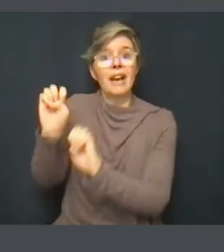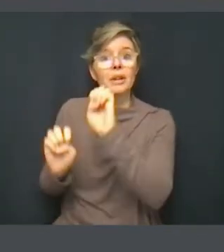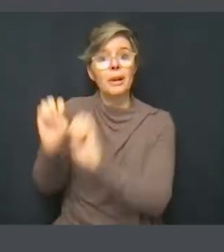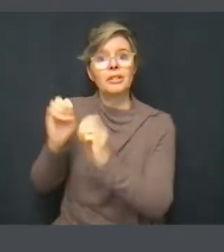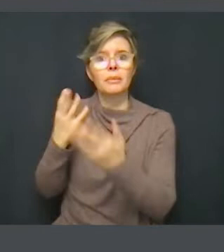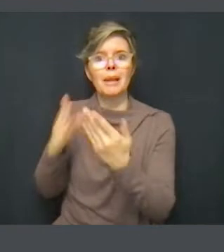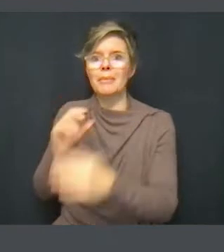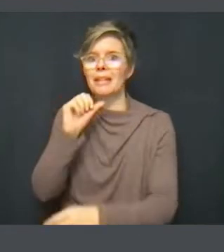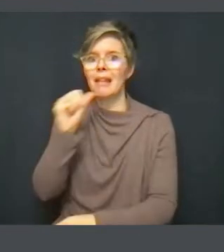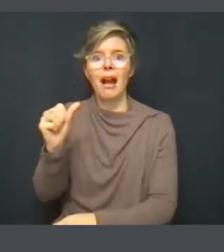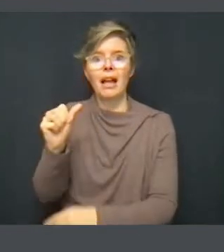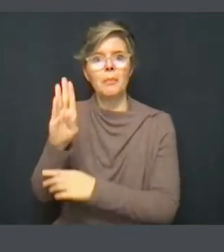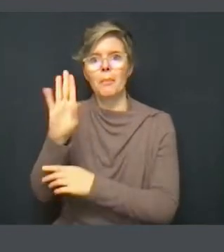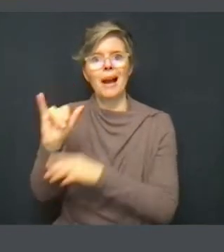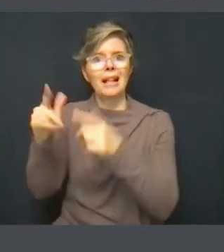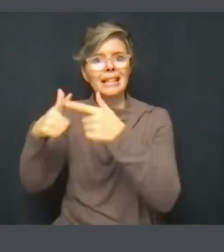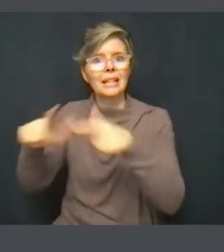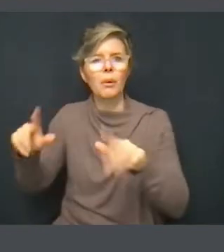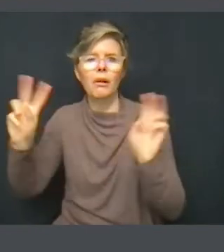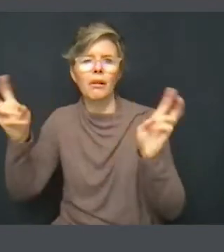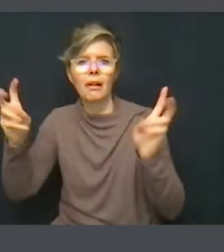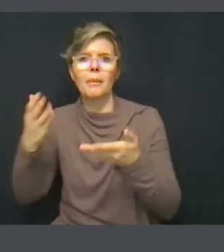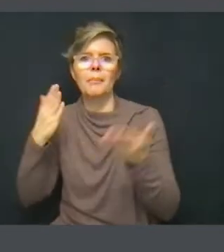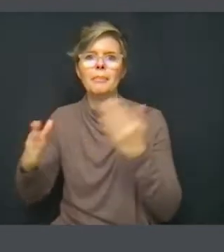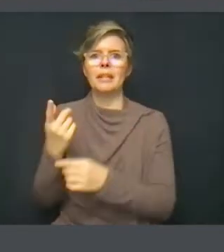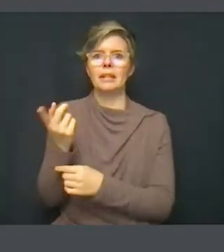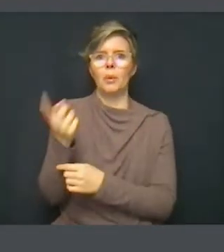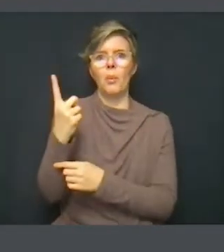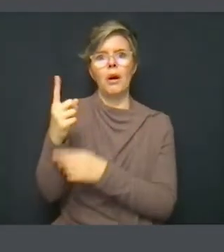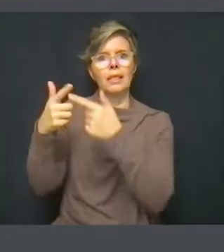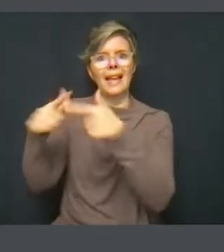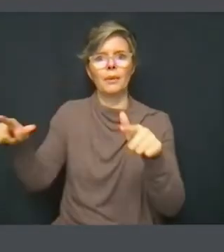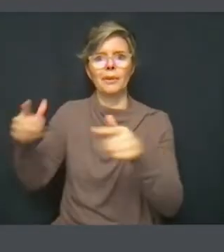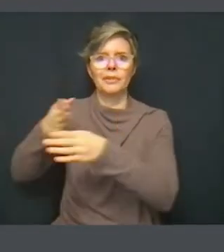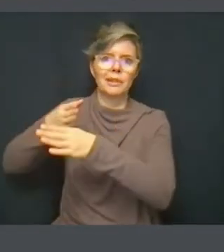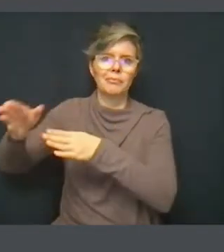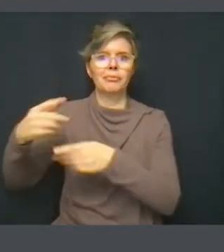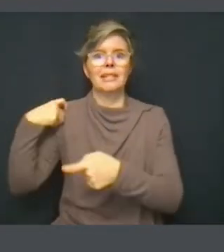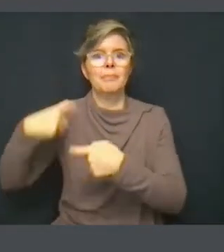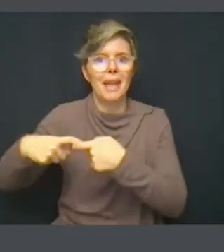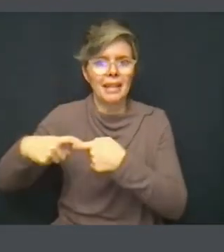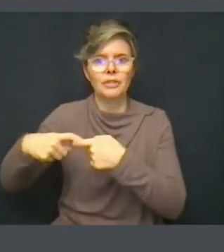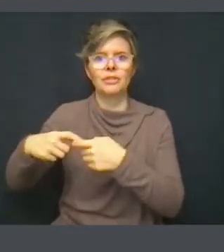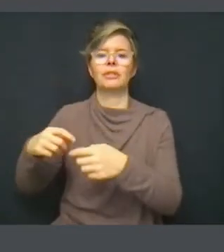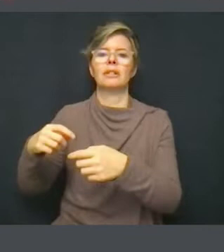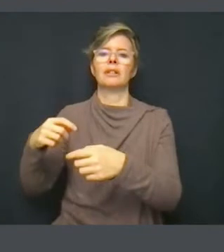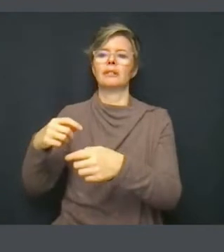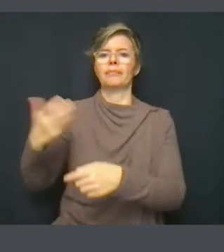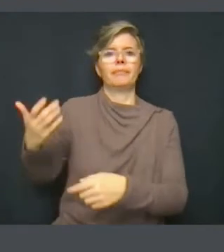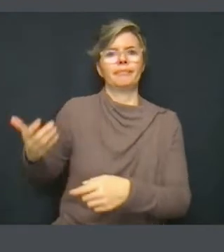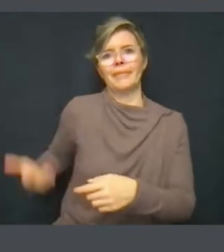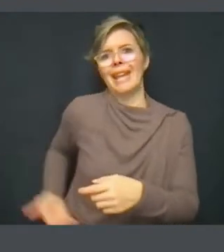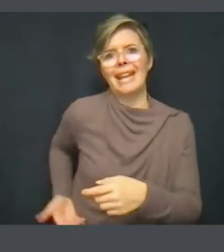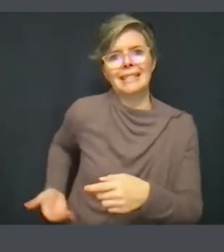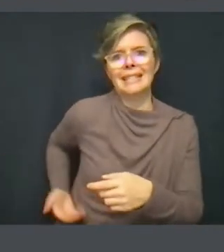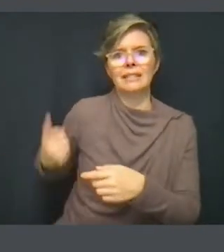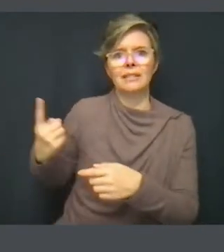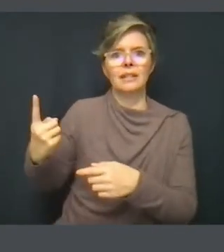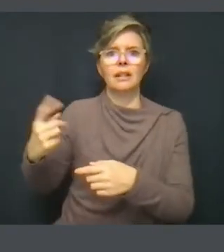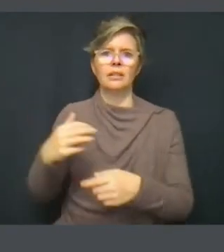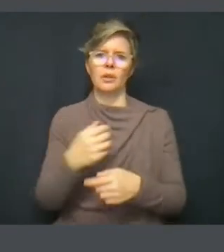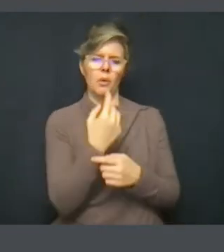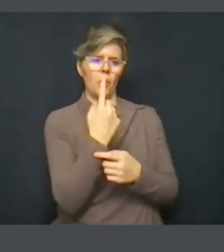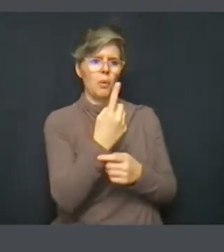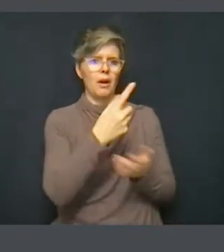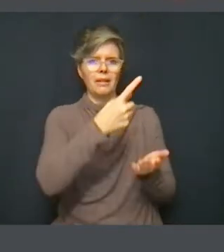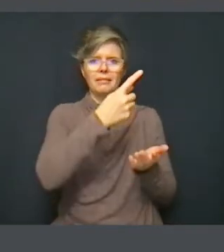only in Spanish or only in Cantonese, right? And so then you've got an SLP who tests the kid in English, an SLP who tests the kid in another language,